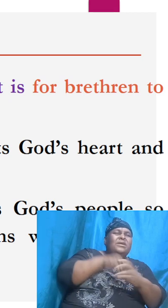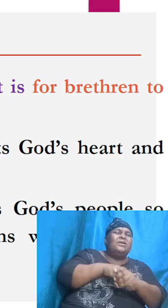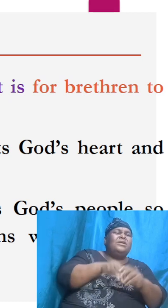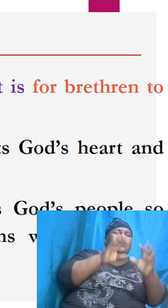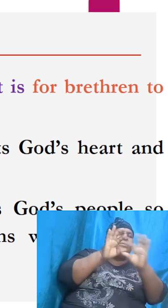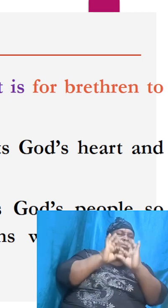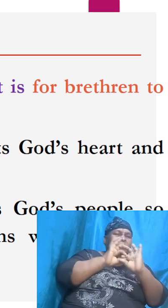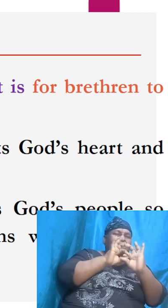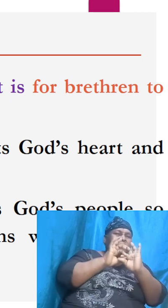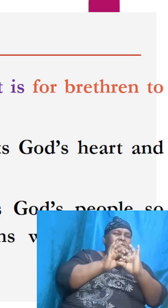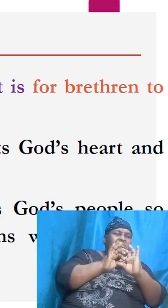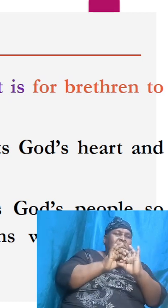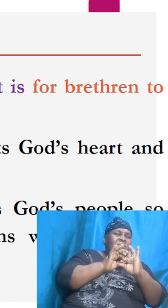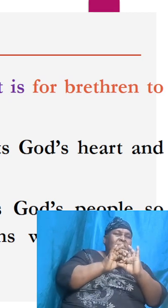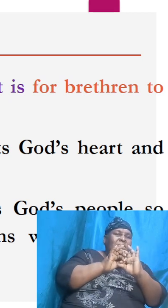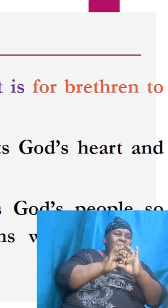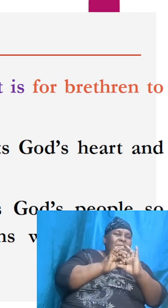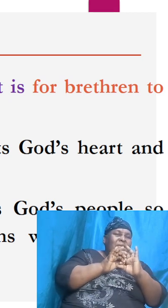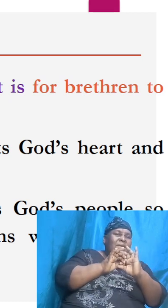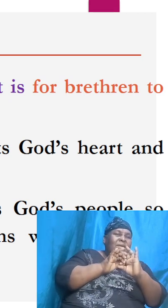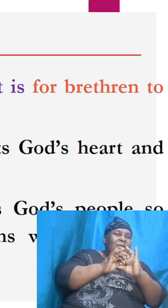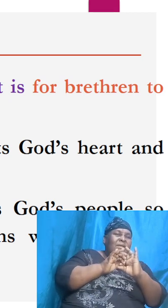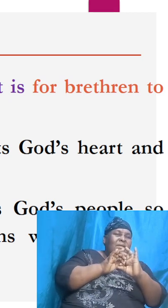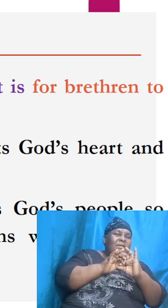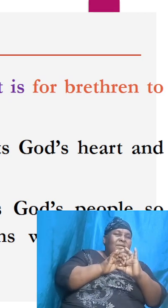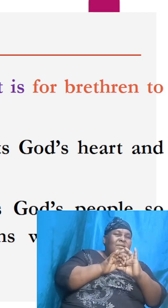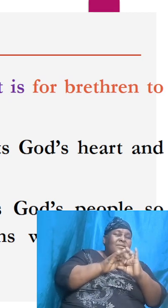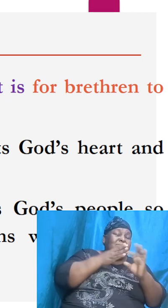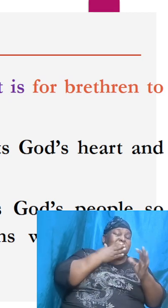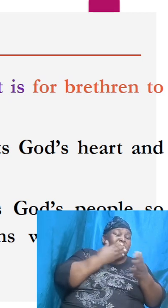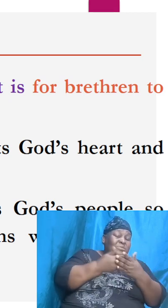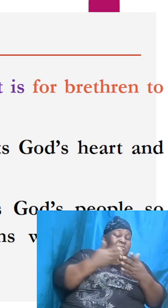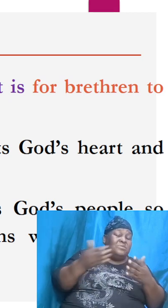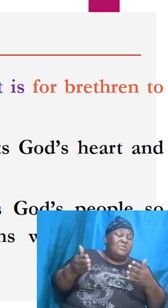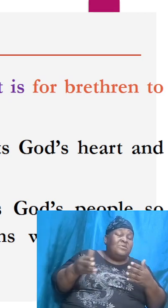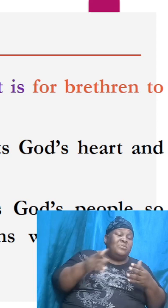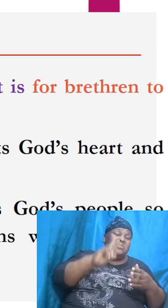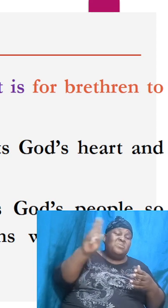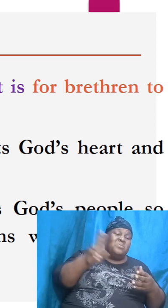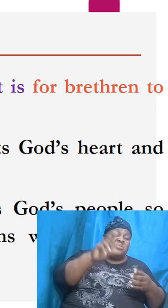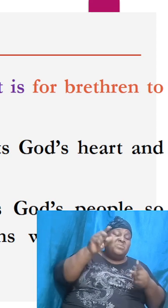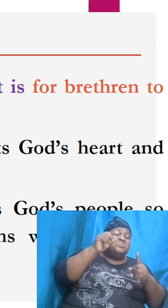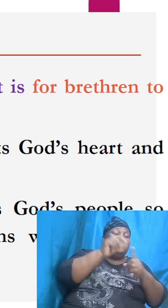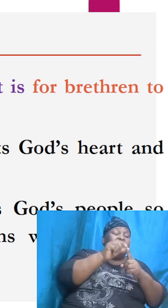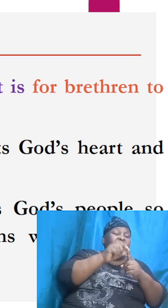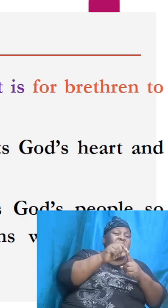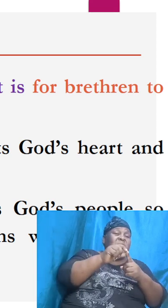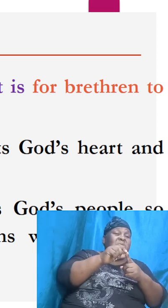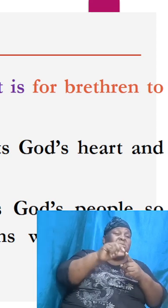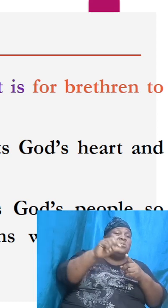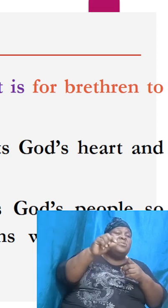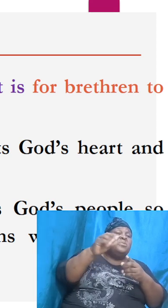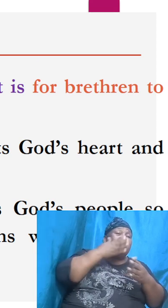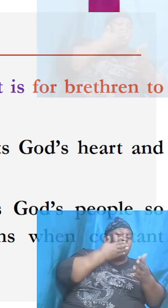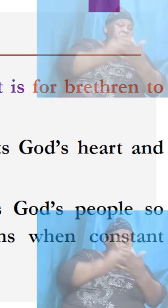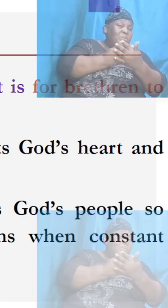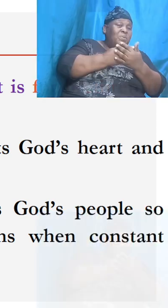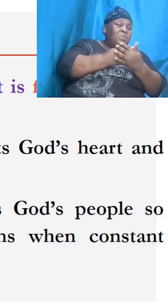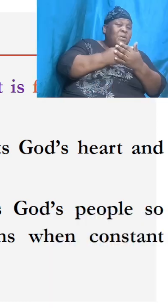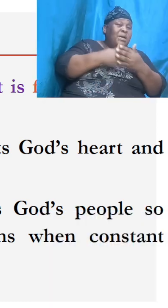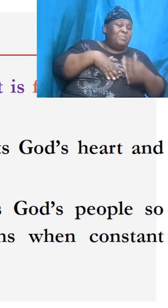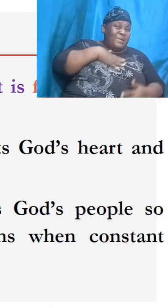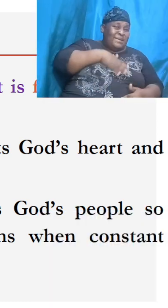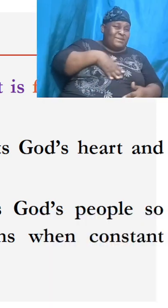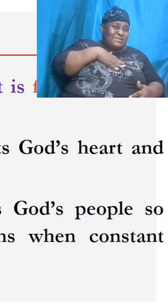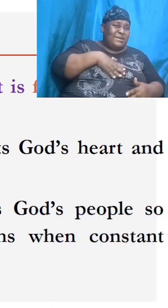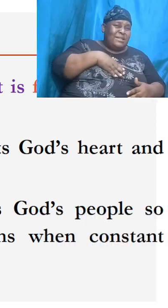It's interesting that he used the term good and pleasant as the adjective to describe unity. It makes life together much